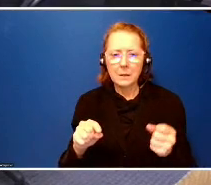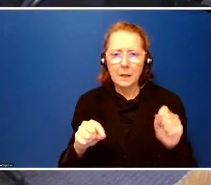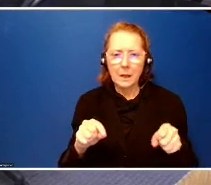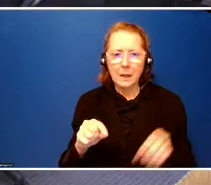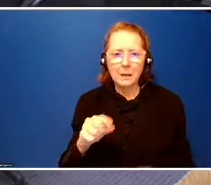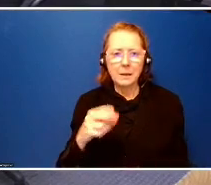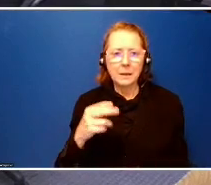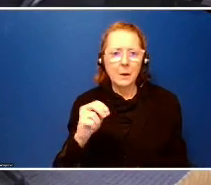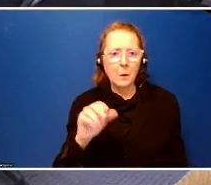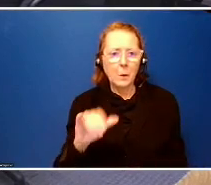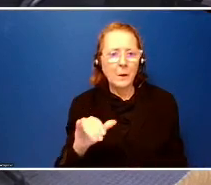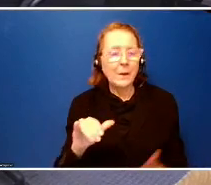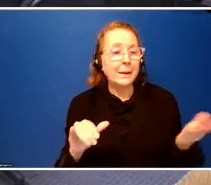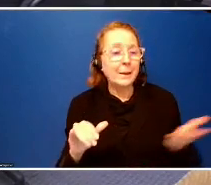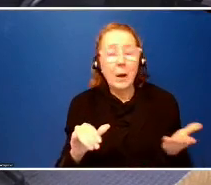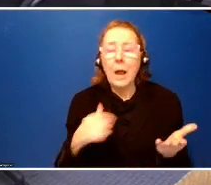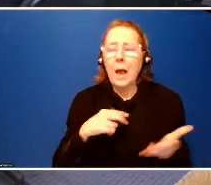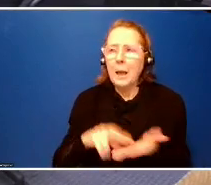Aye.